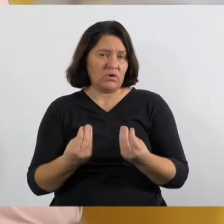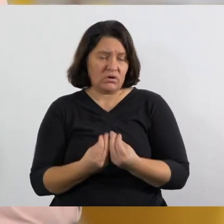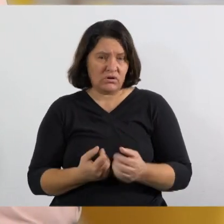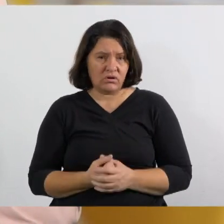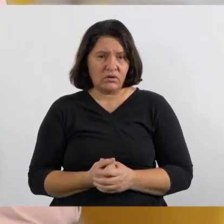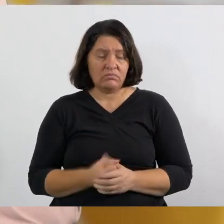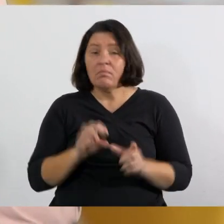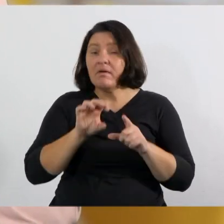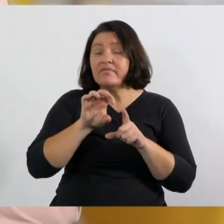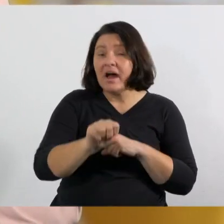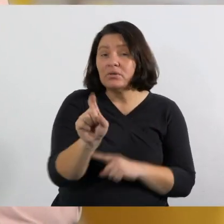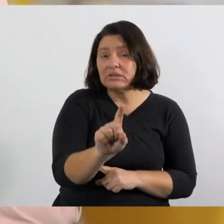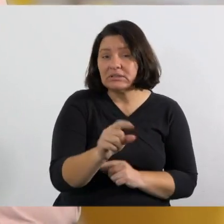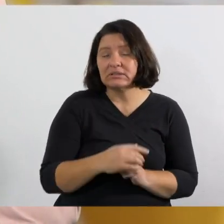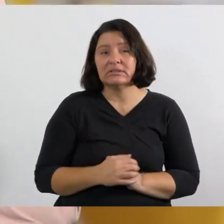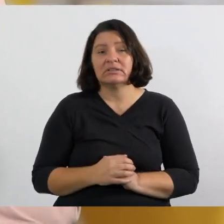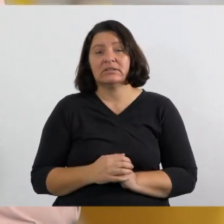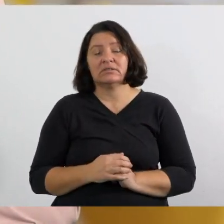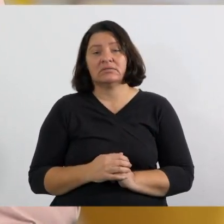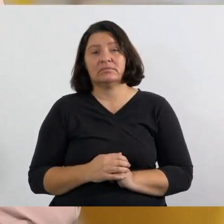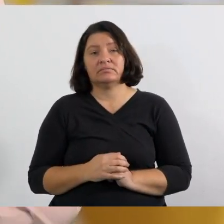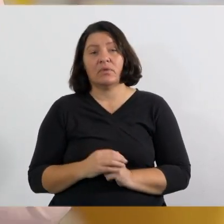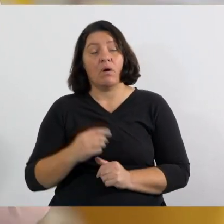will find that when we